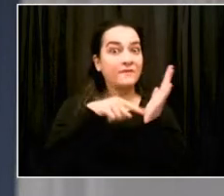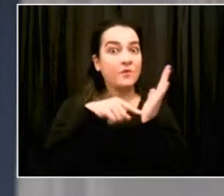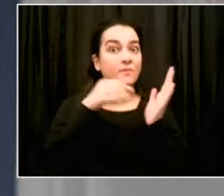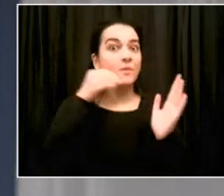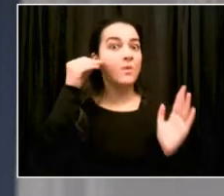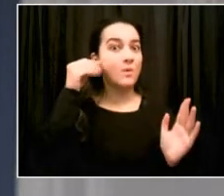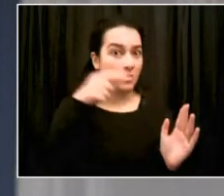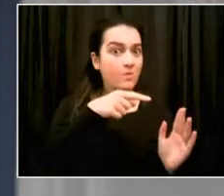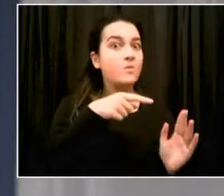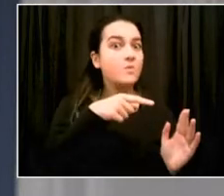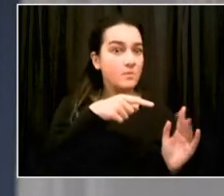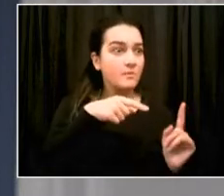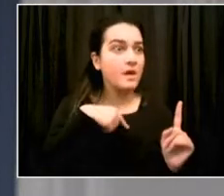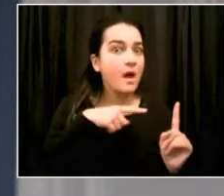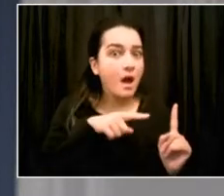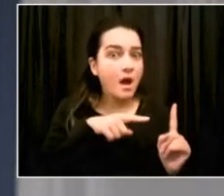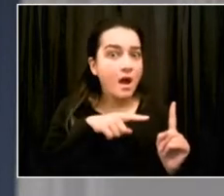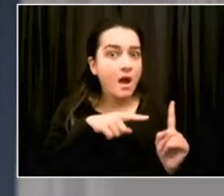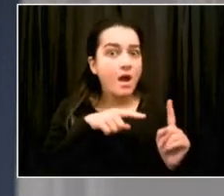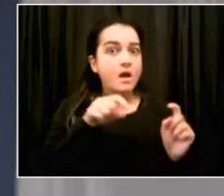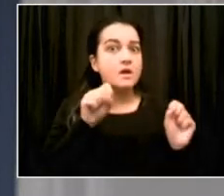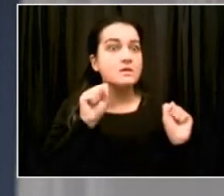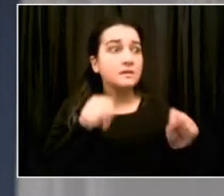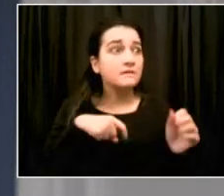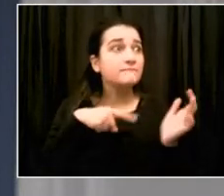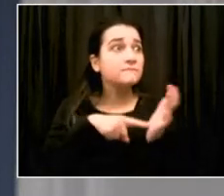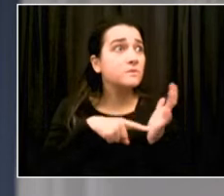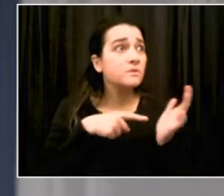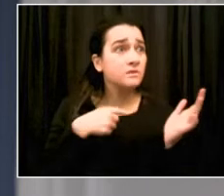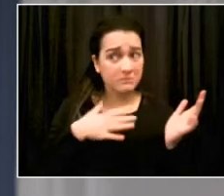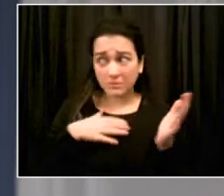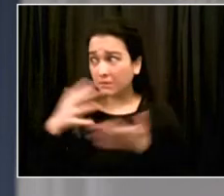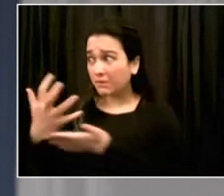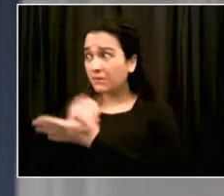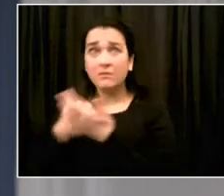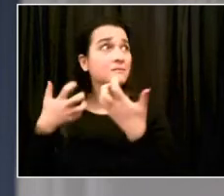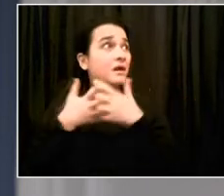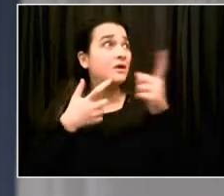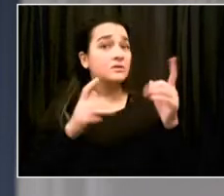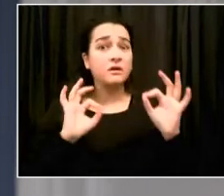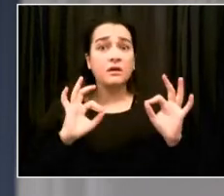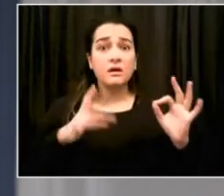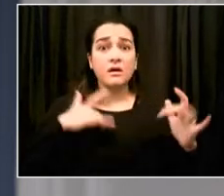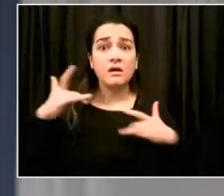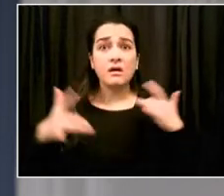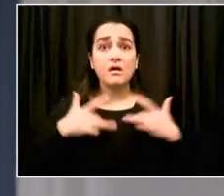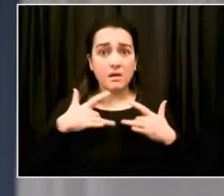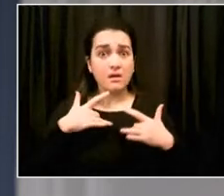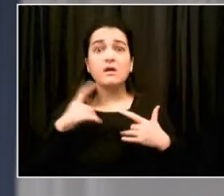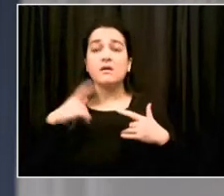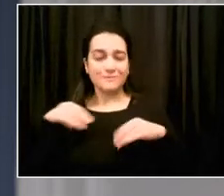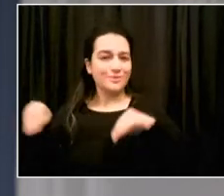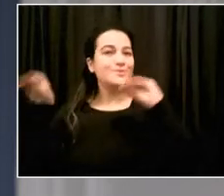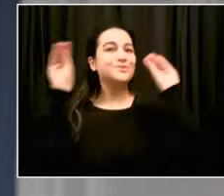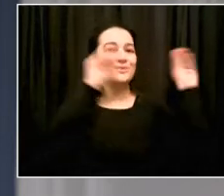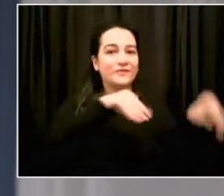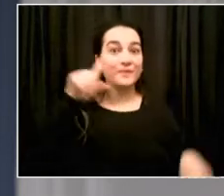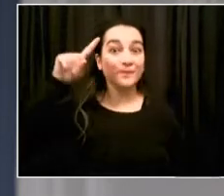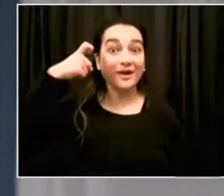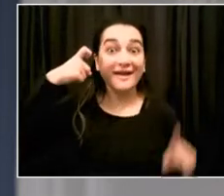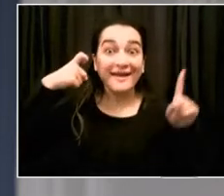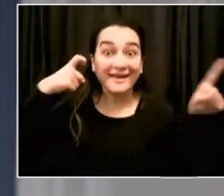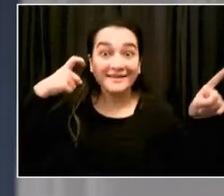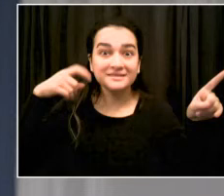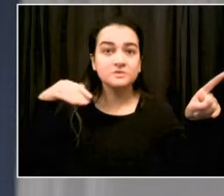it's a neighborhood where my three children were born in. Living there made life so much